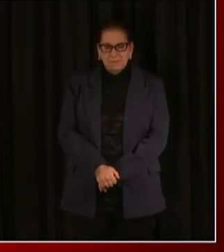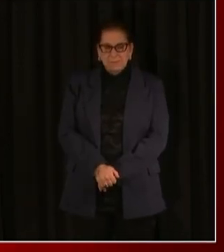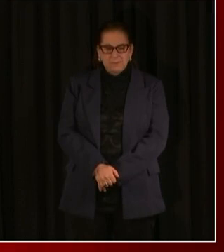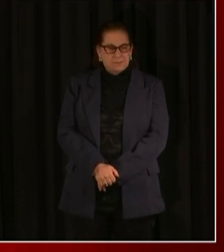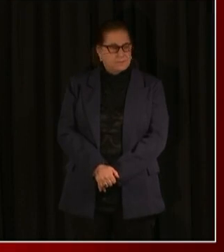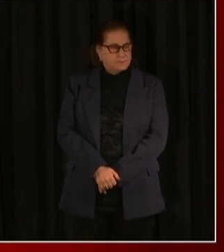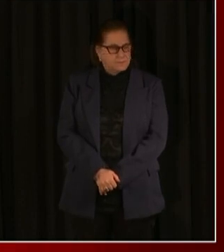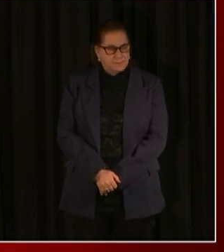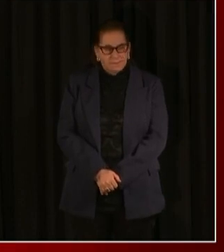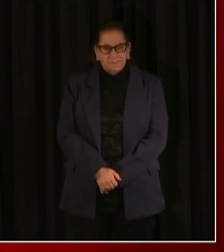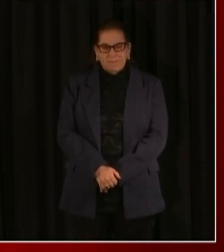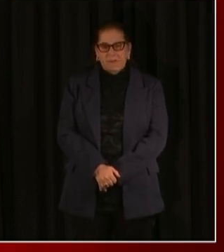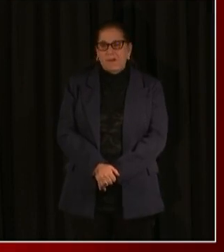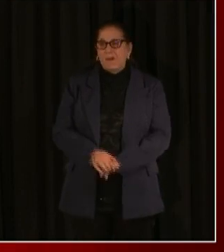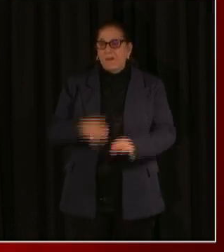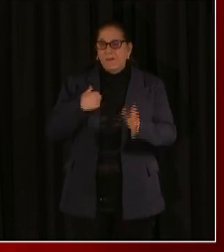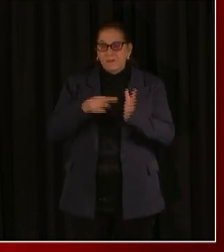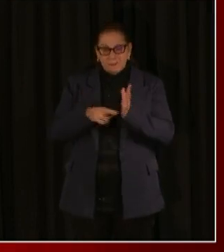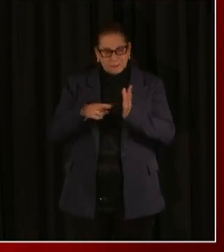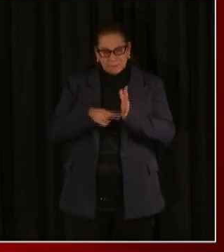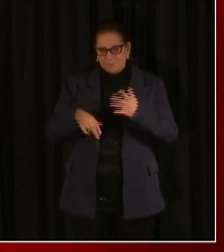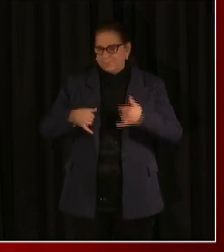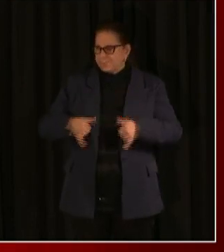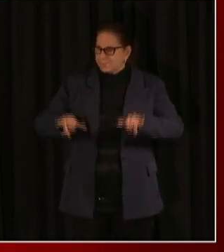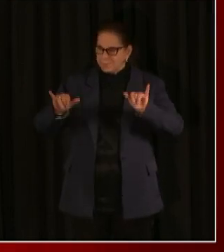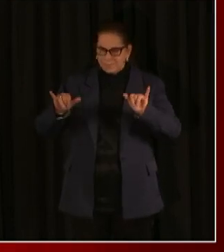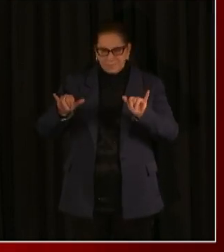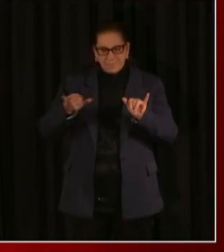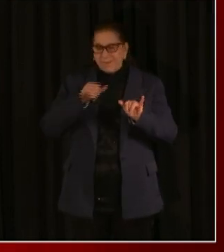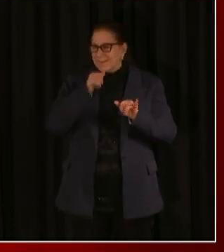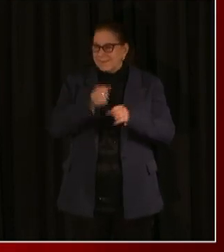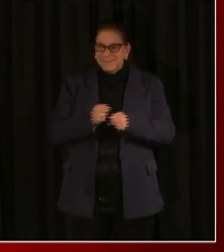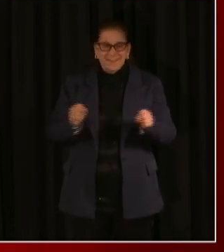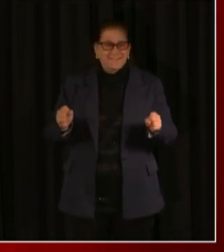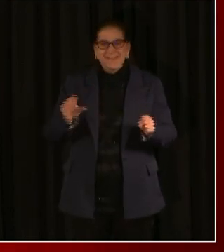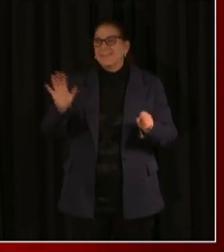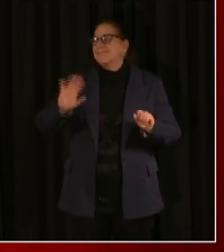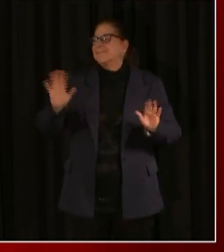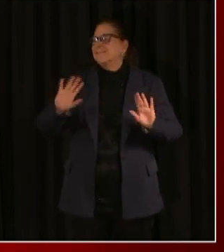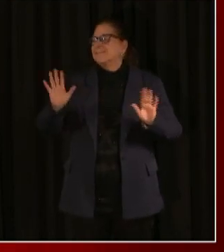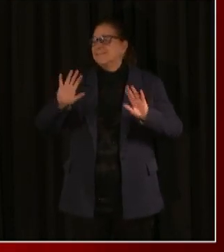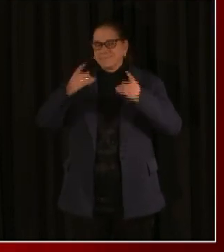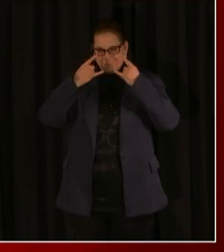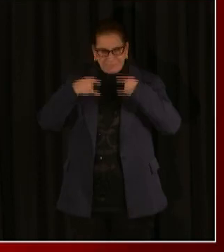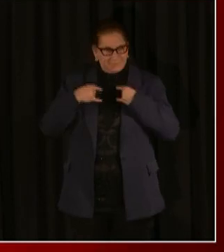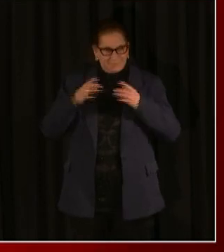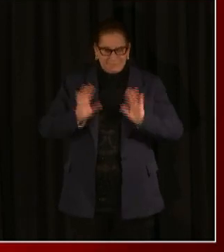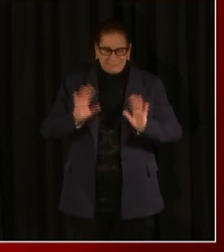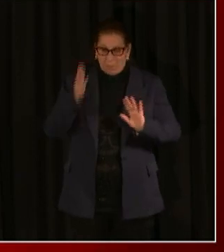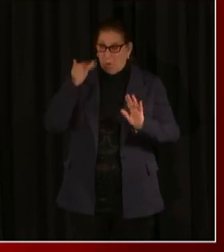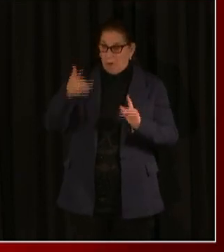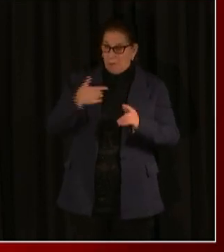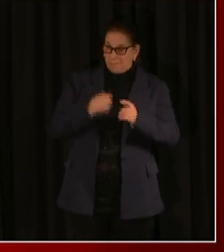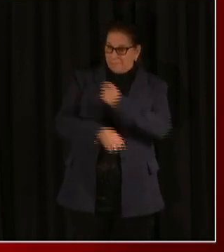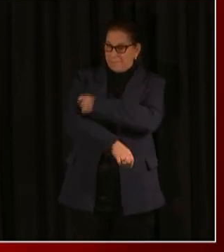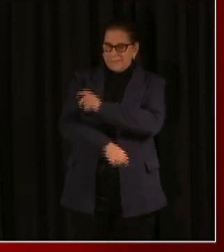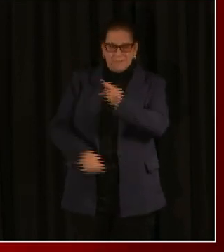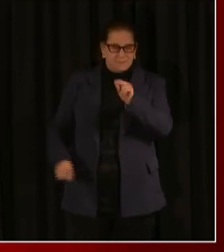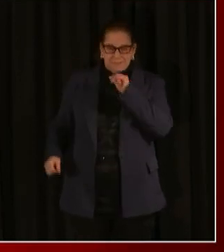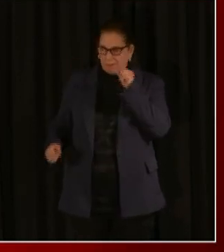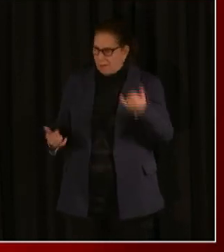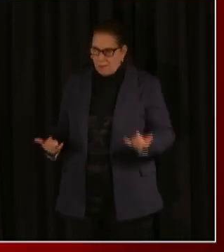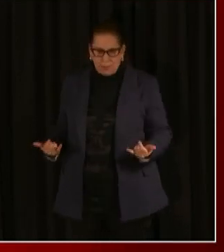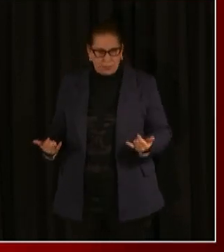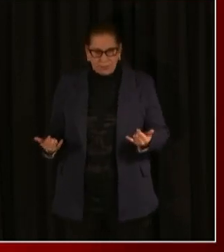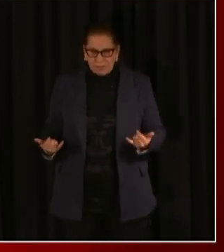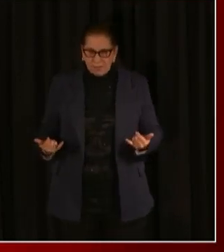prevents people from, being infected and being asymptomatic and possibly spreading it to others. So we're still learning